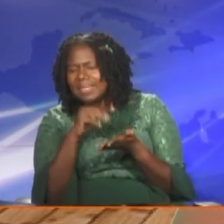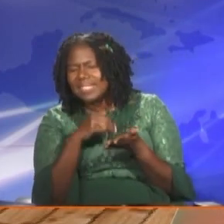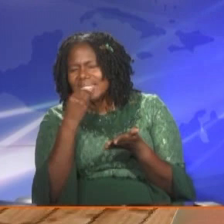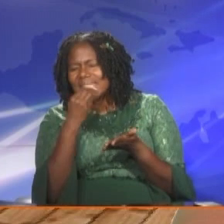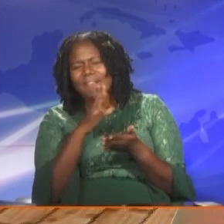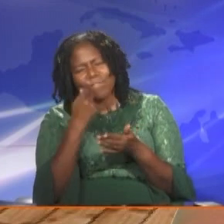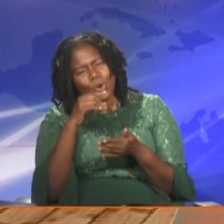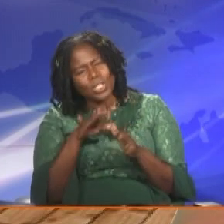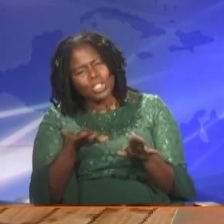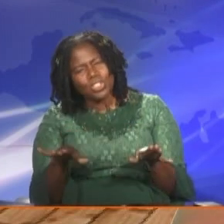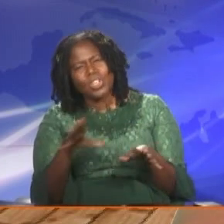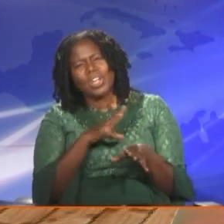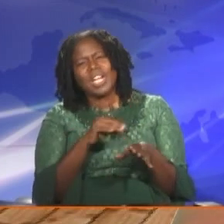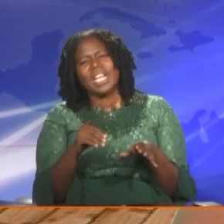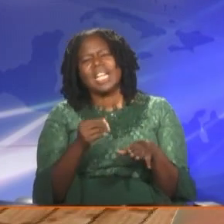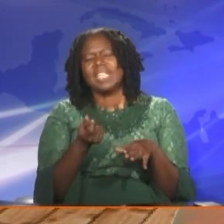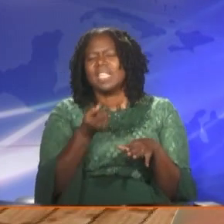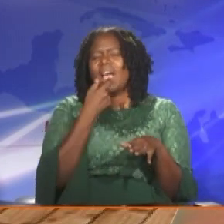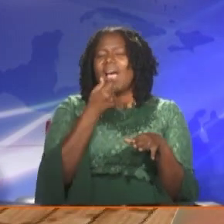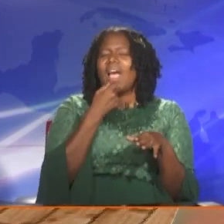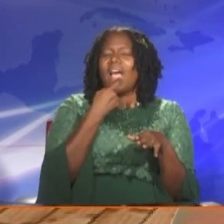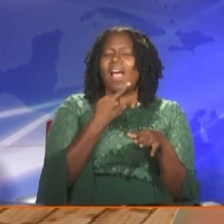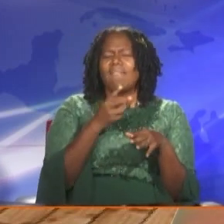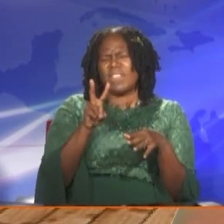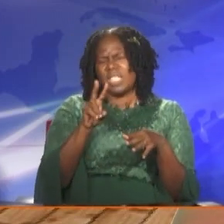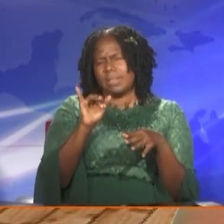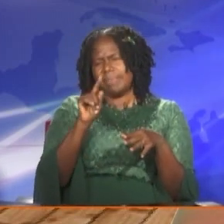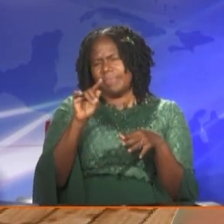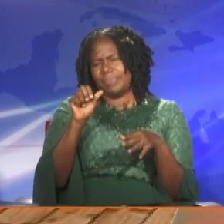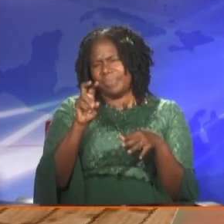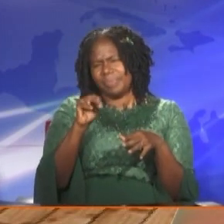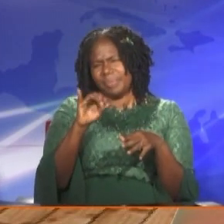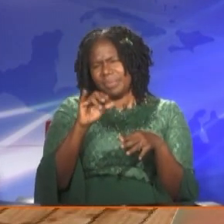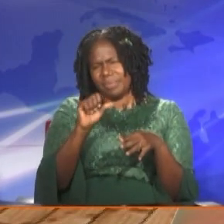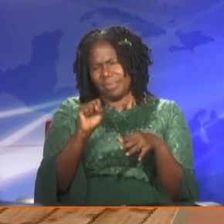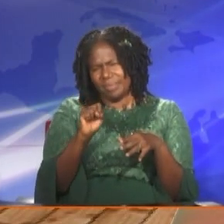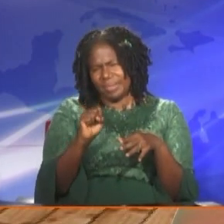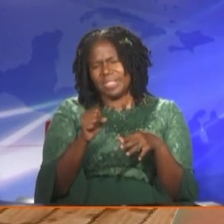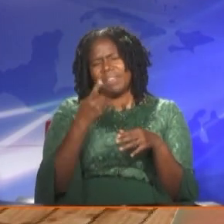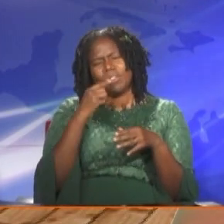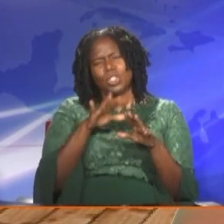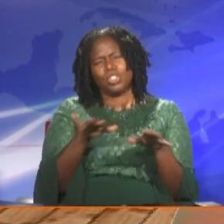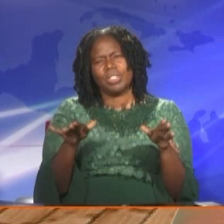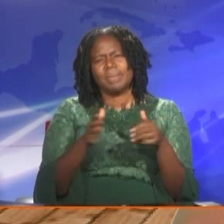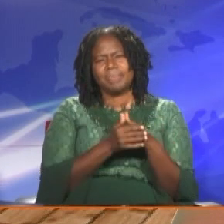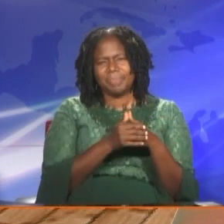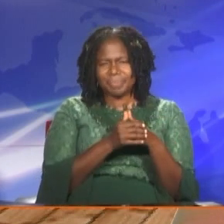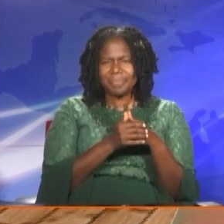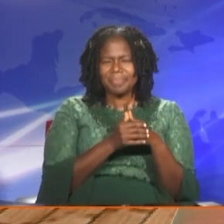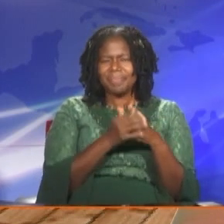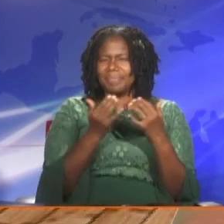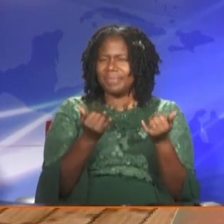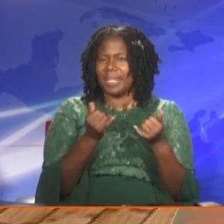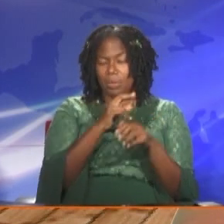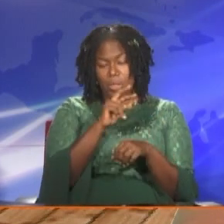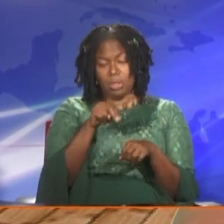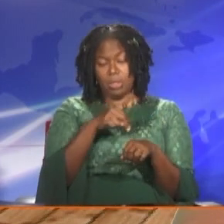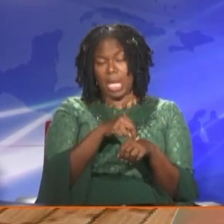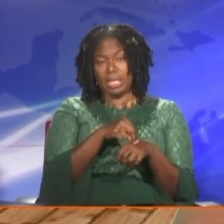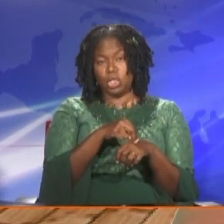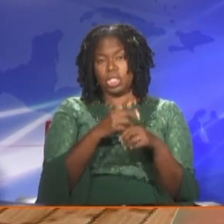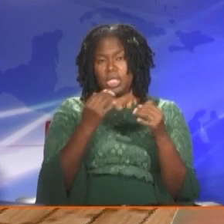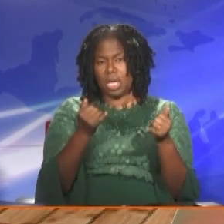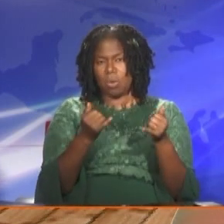citizen to address that. At a more national level, you could look